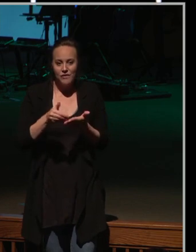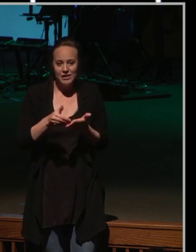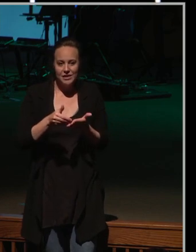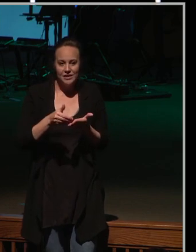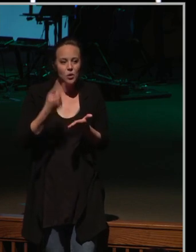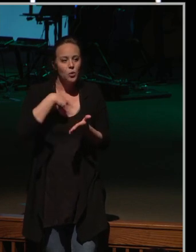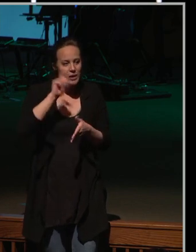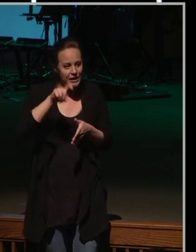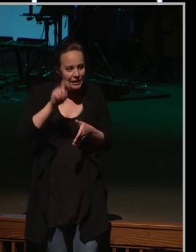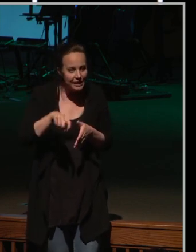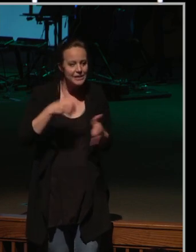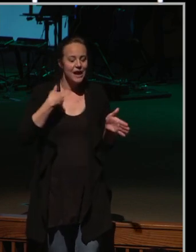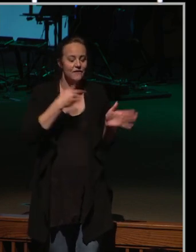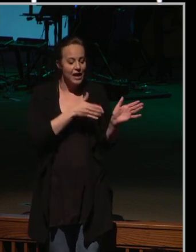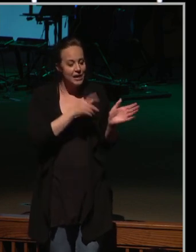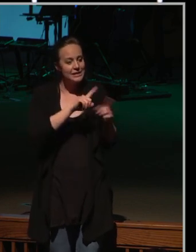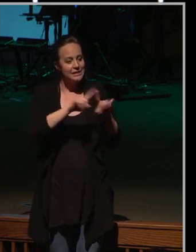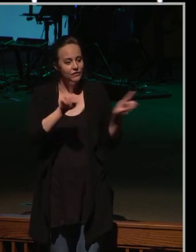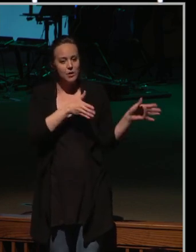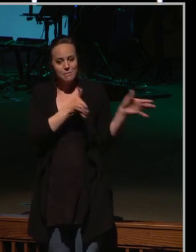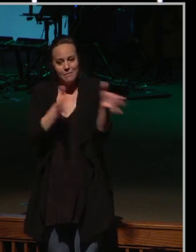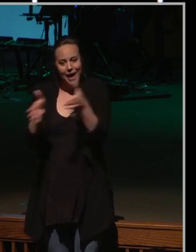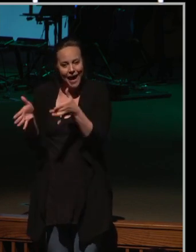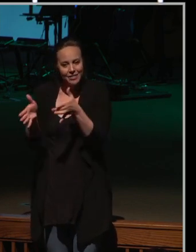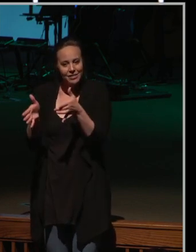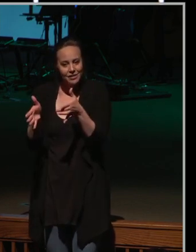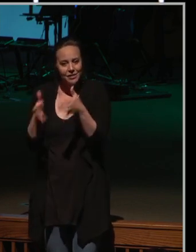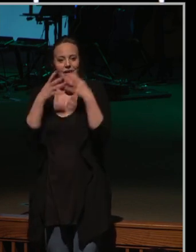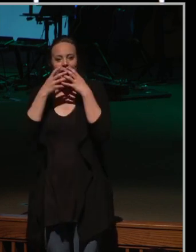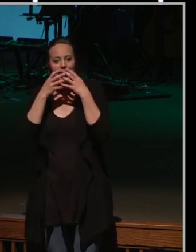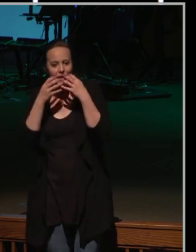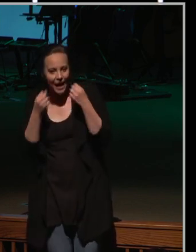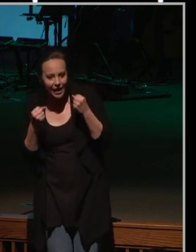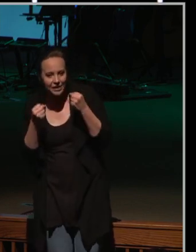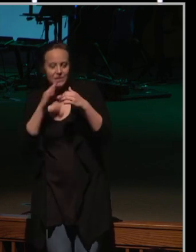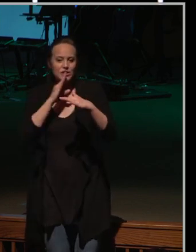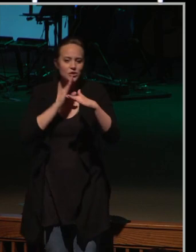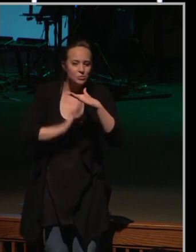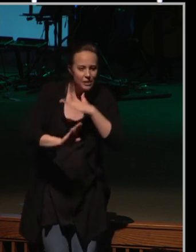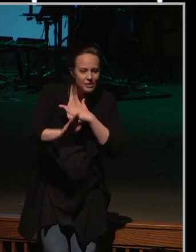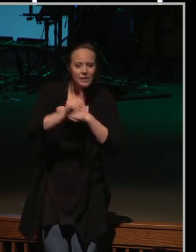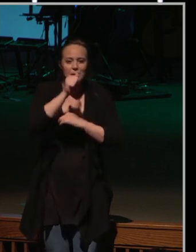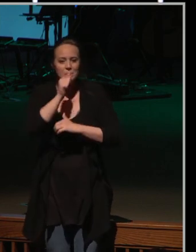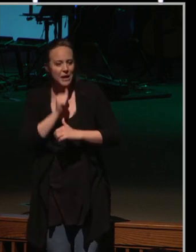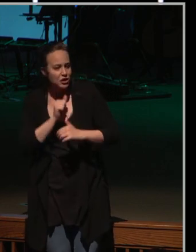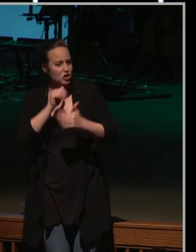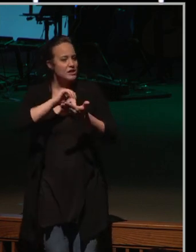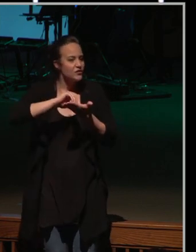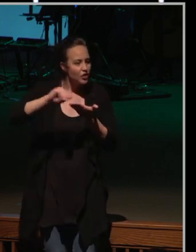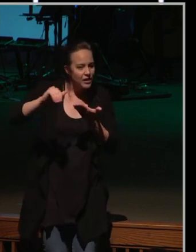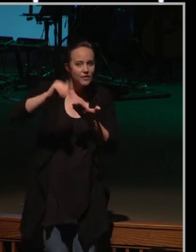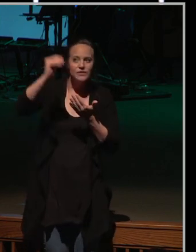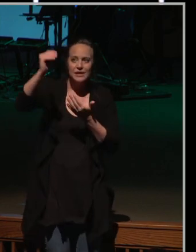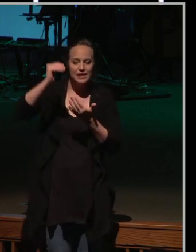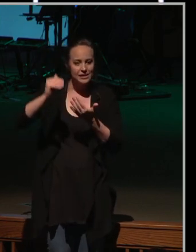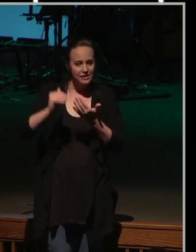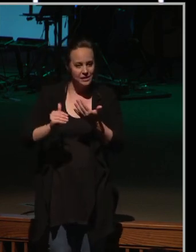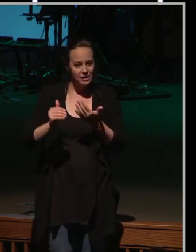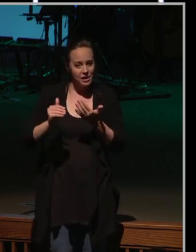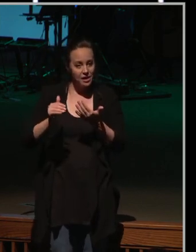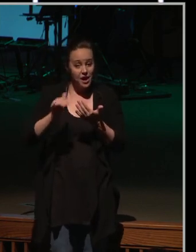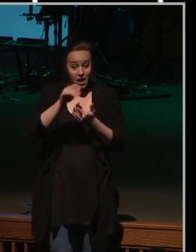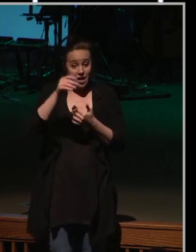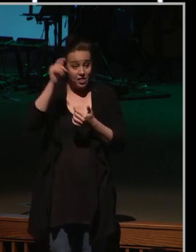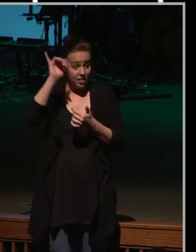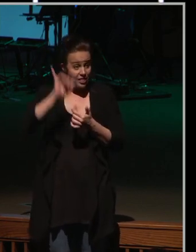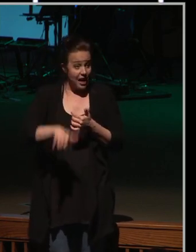Compassion, kindness, humility, patience, forgiveness. Those are the things we want to instill in our families,